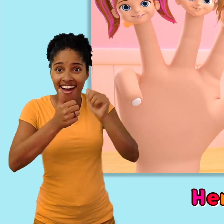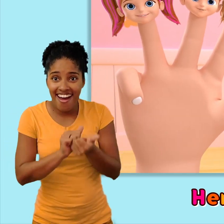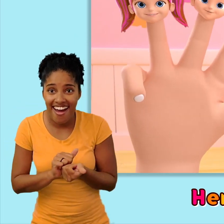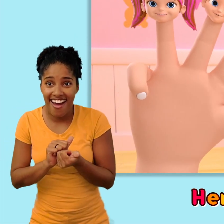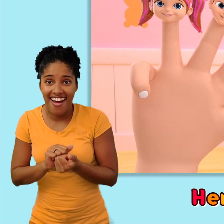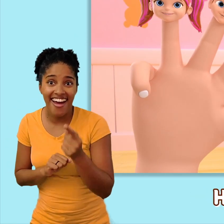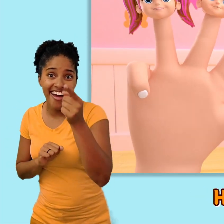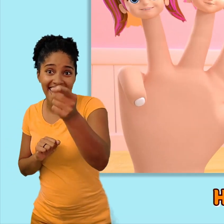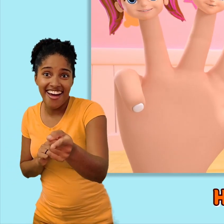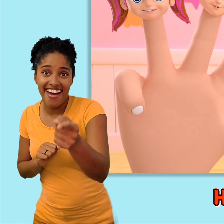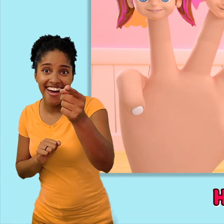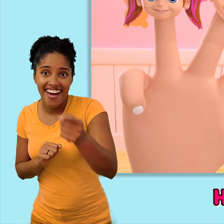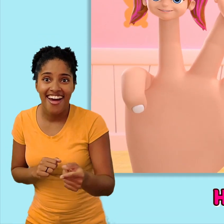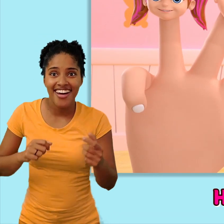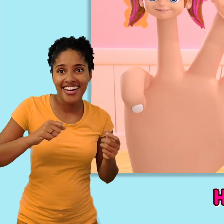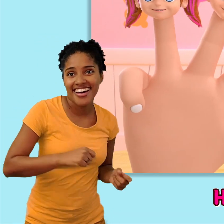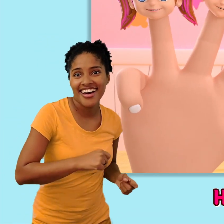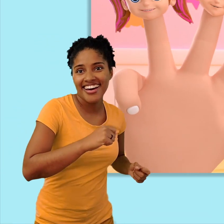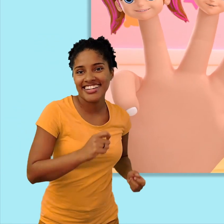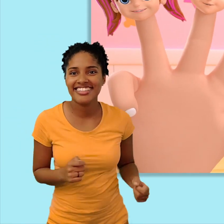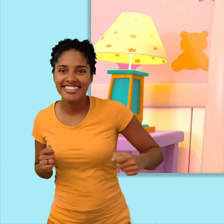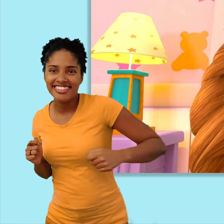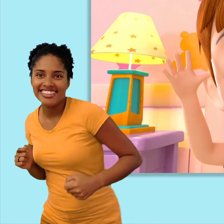am, how do you do?